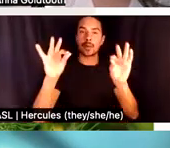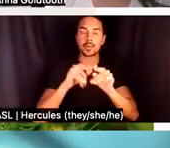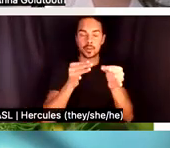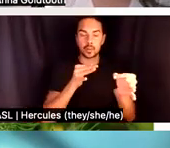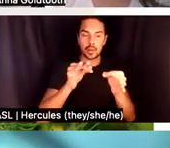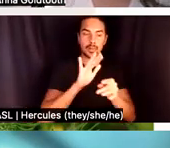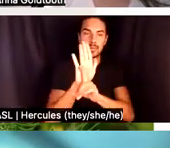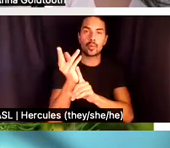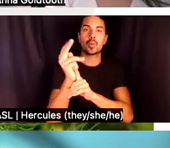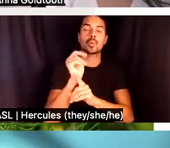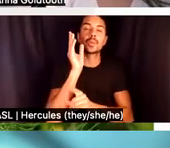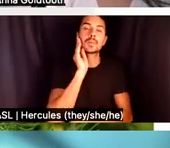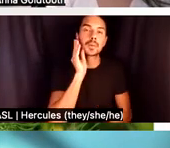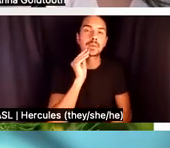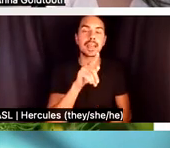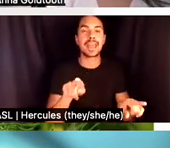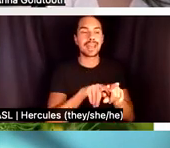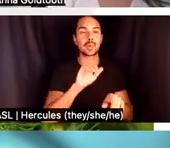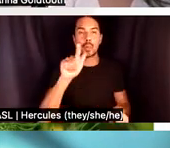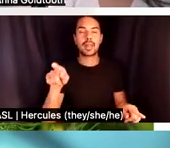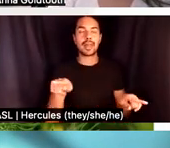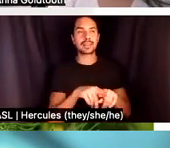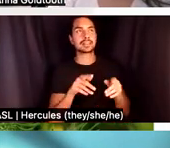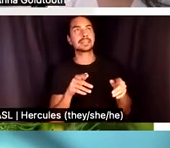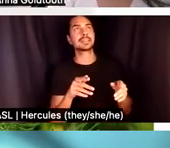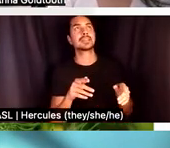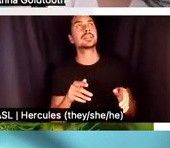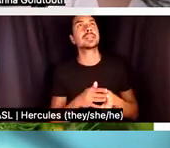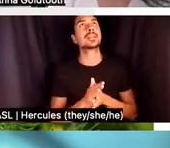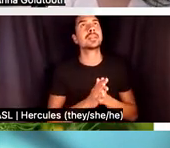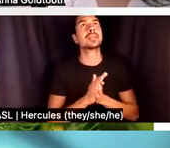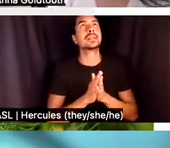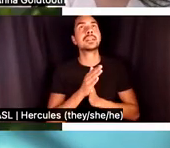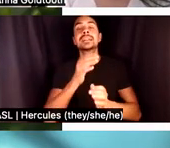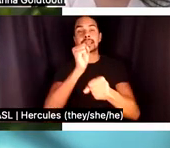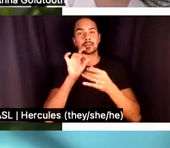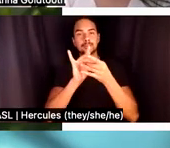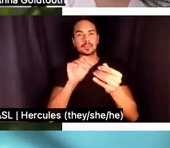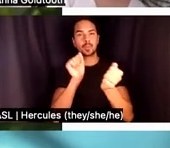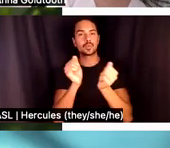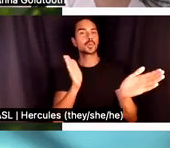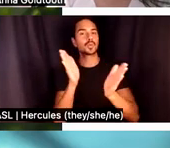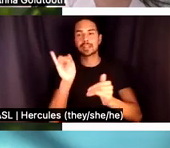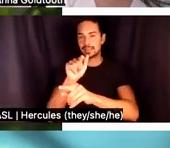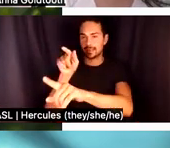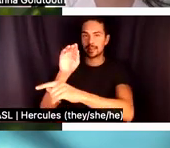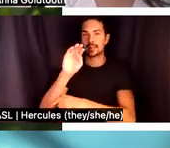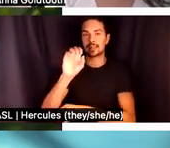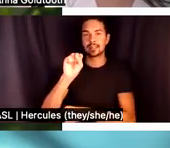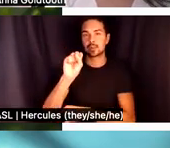own experiences, as well as like get connected to services such as like the sexual violence centers.